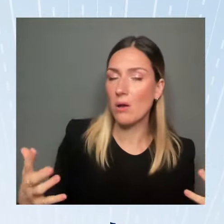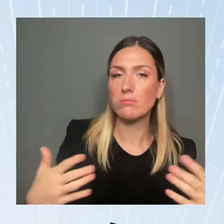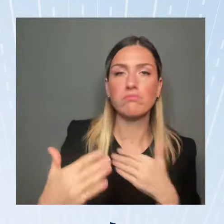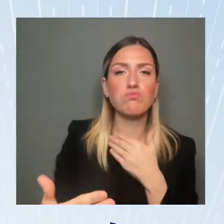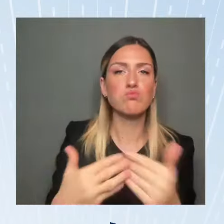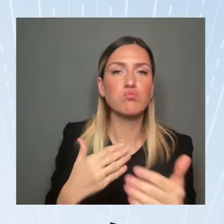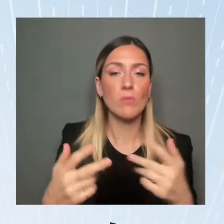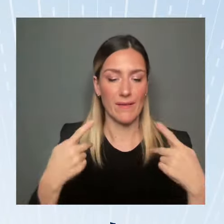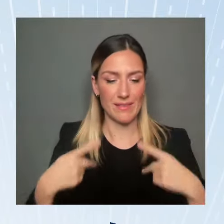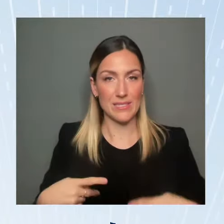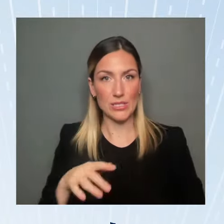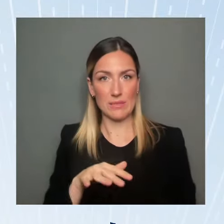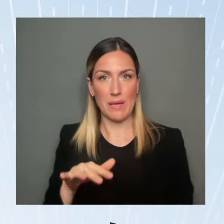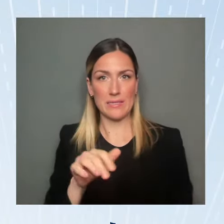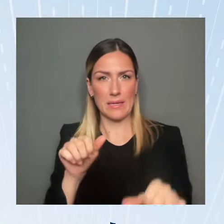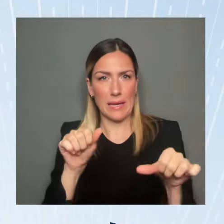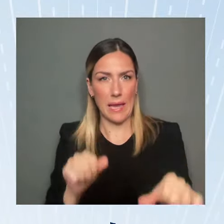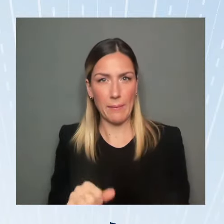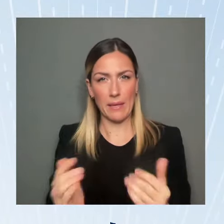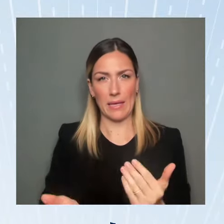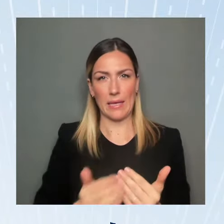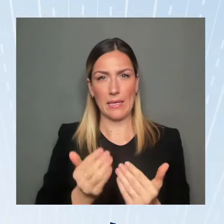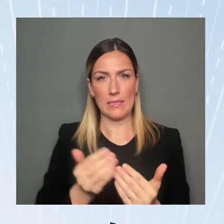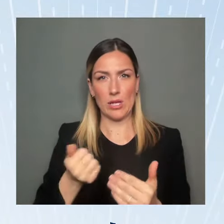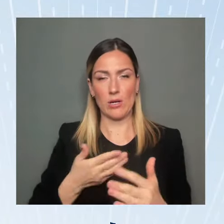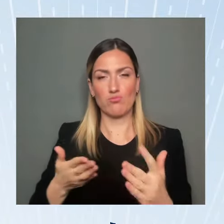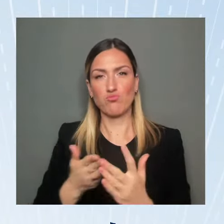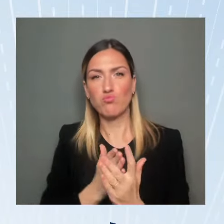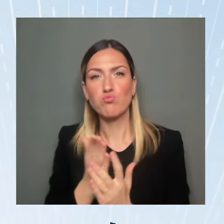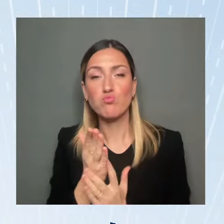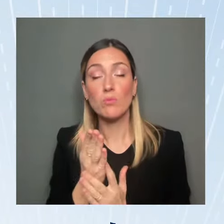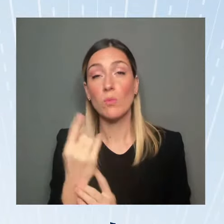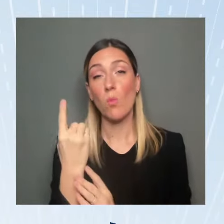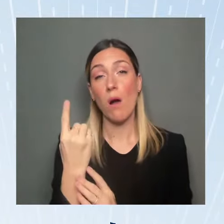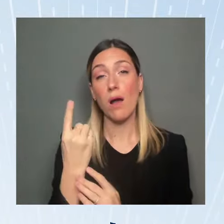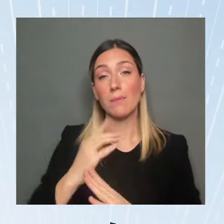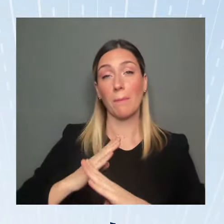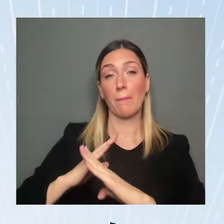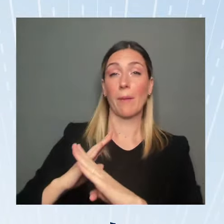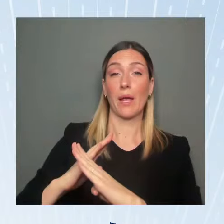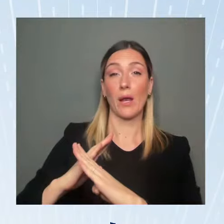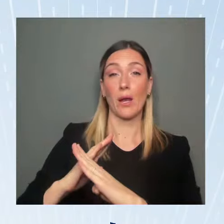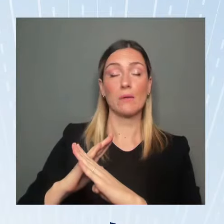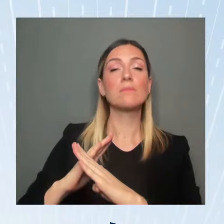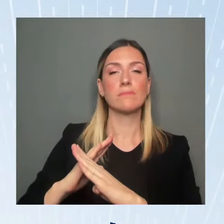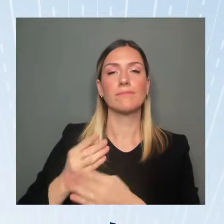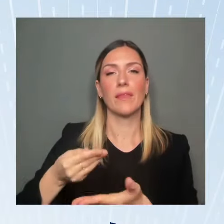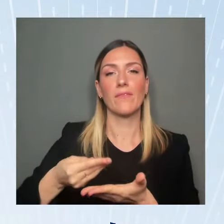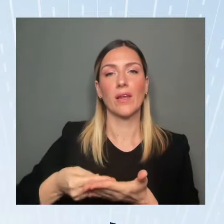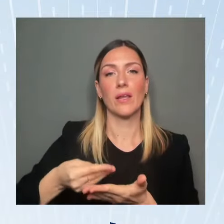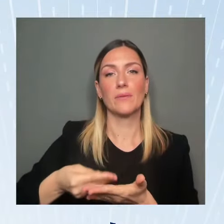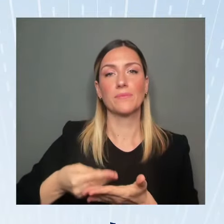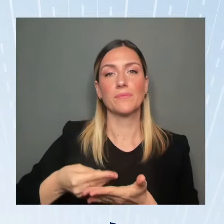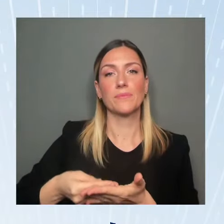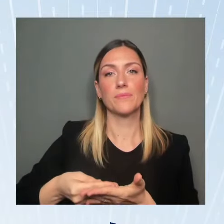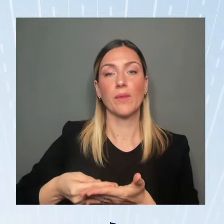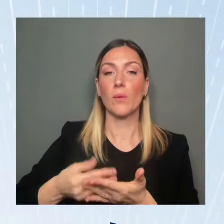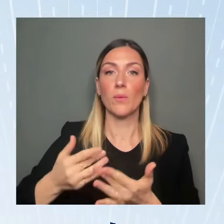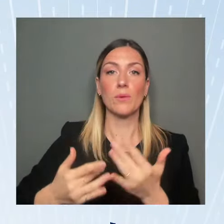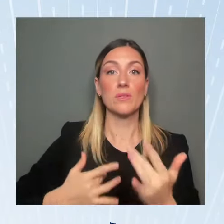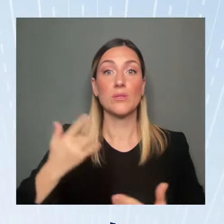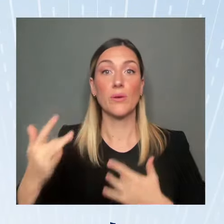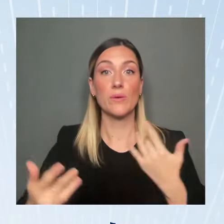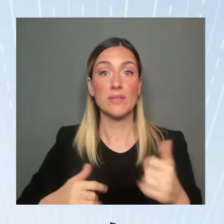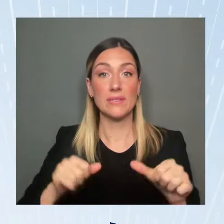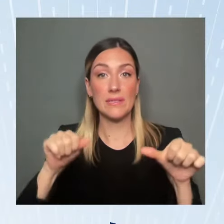physical spaces can be more navigable. Often, one of the barriers to doing something about that has been funding, which is why we're so excited about being able to